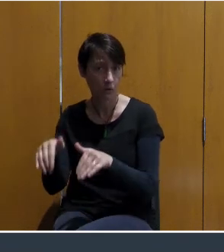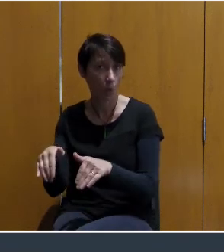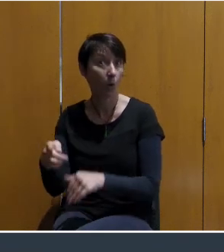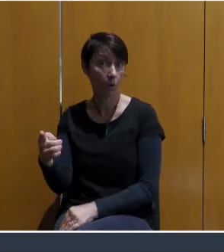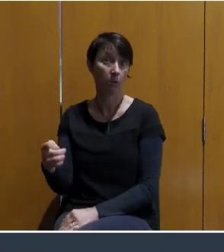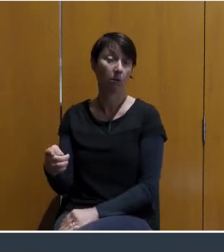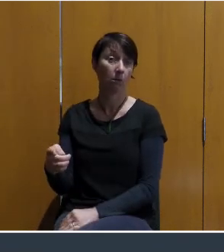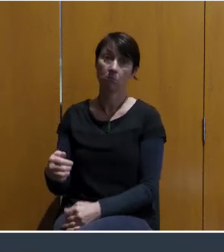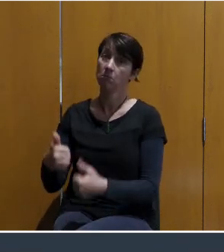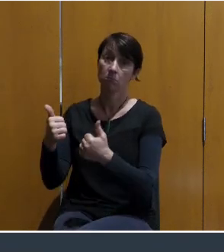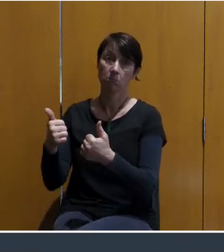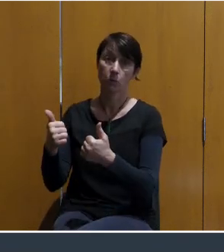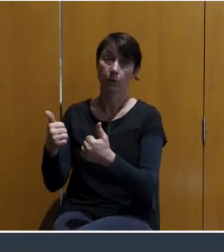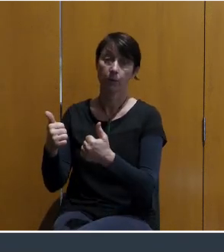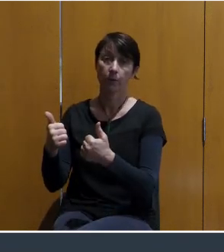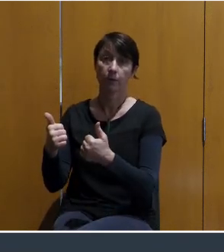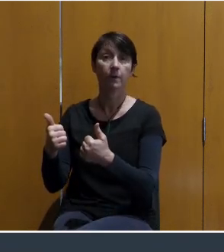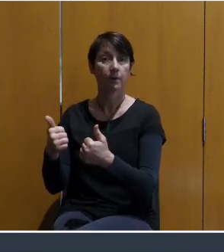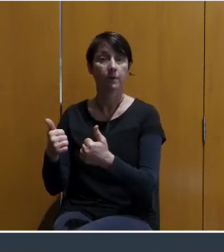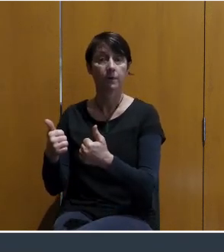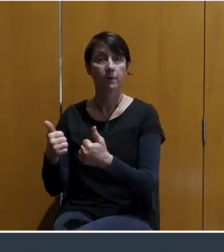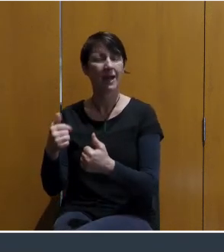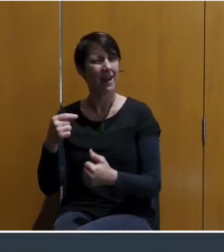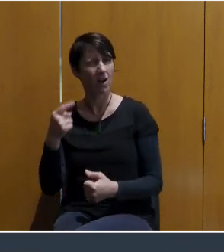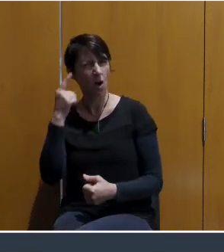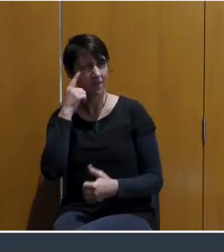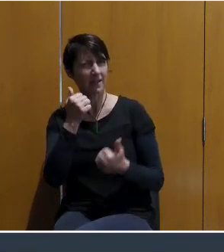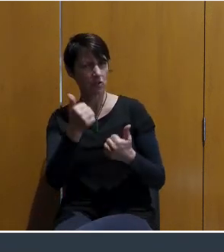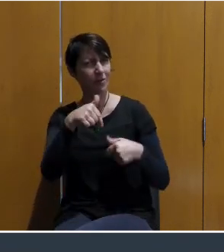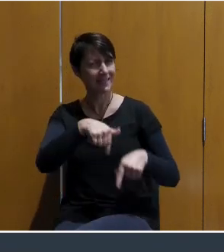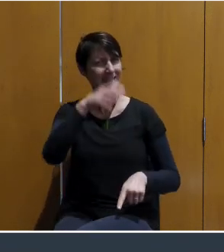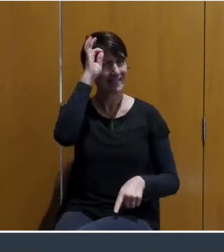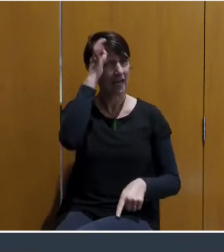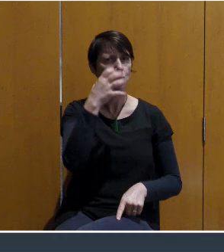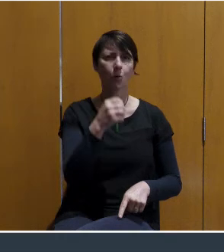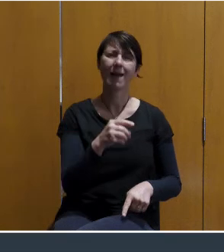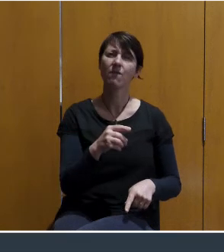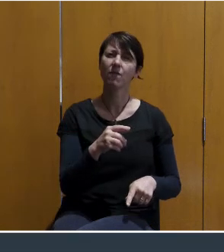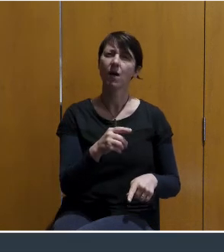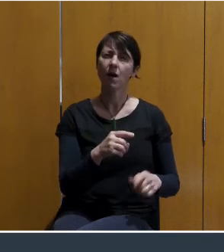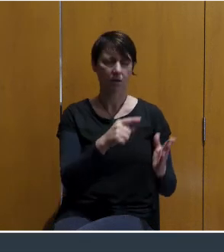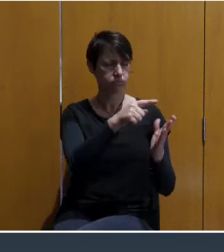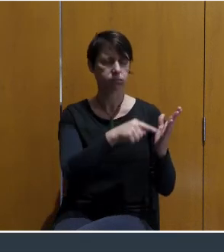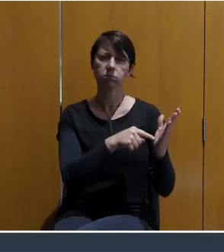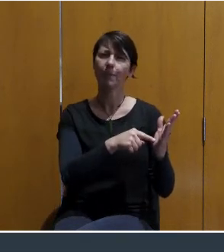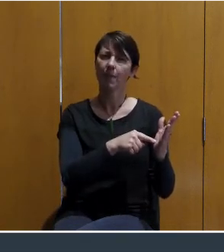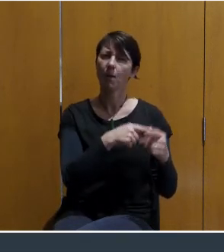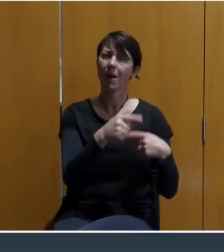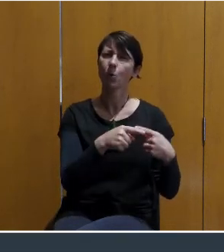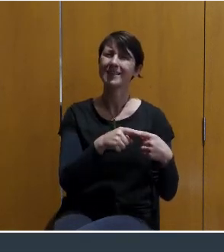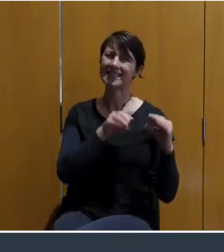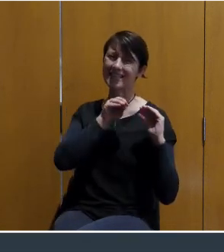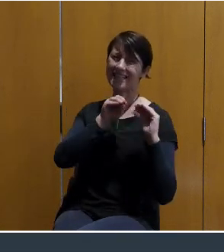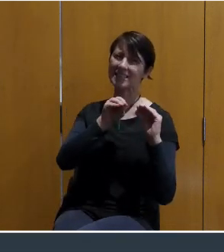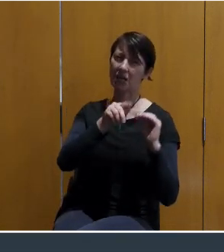approach sits in line with Council's stated educational approach to dog control issues, so that people can learn from their